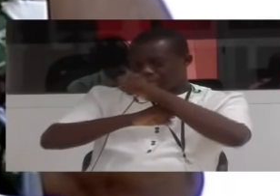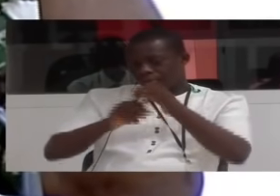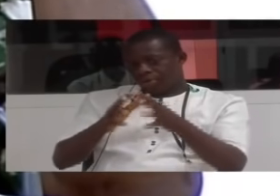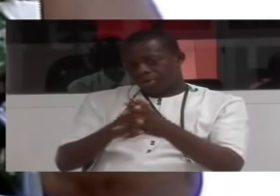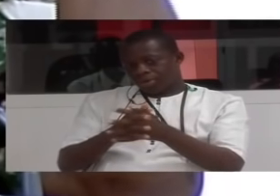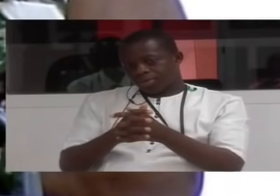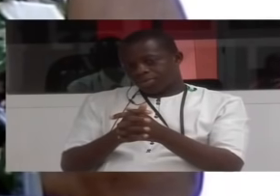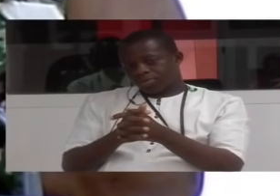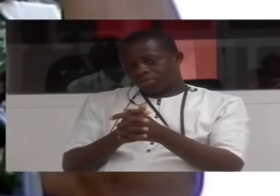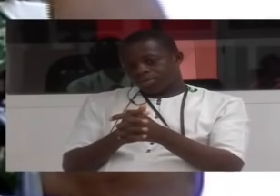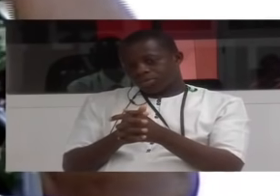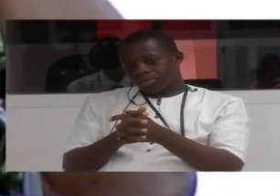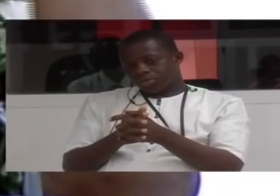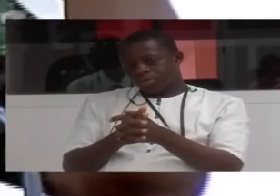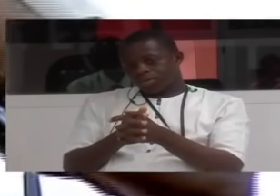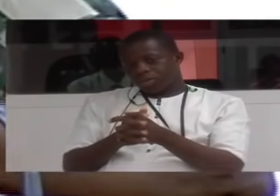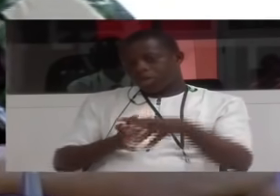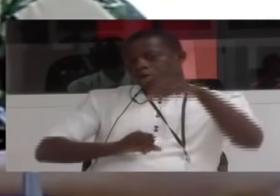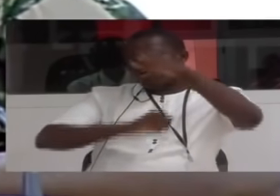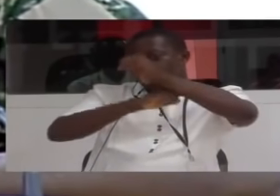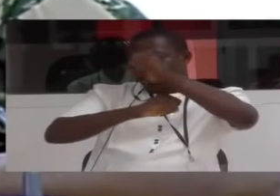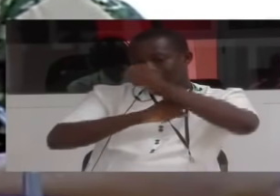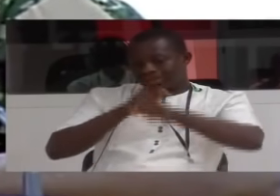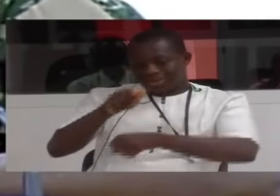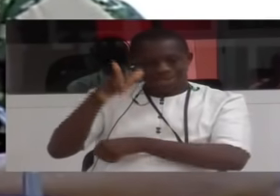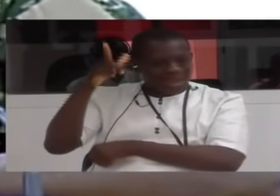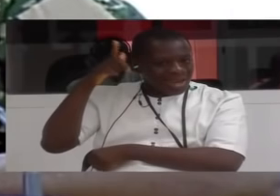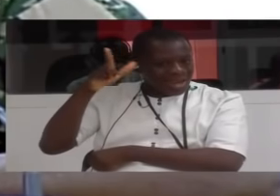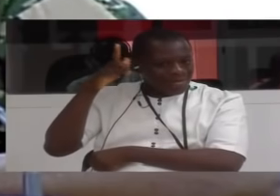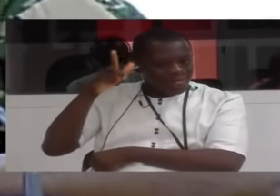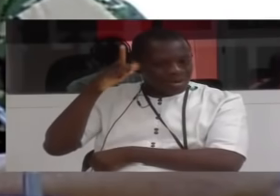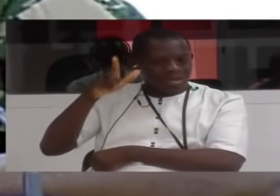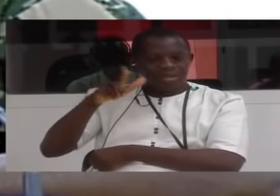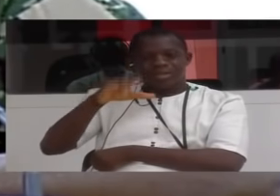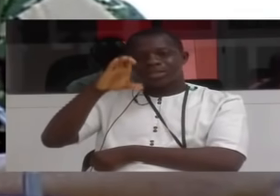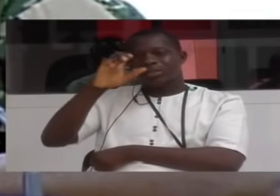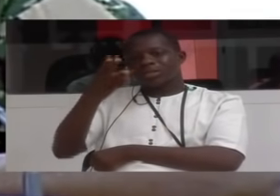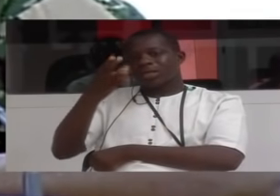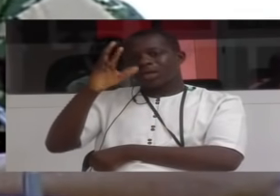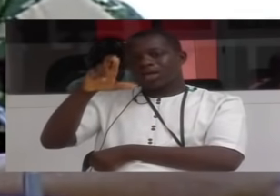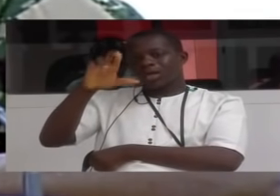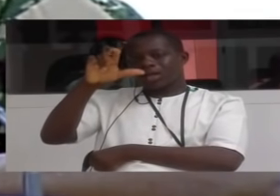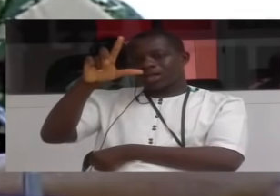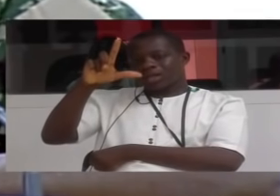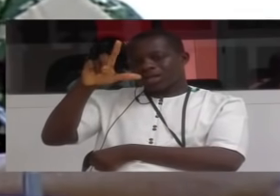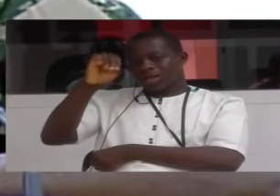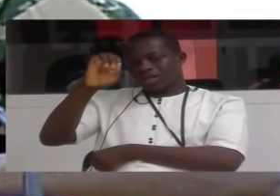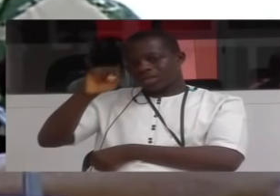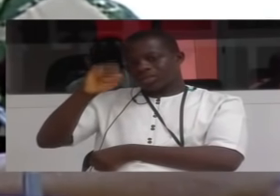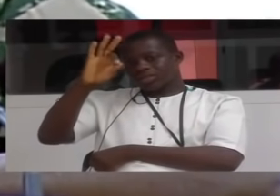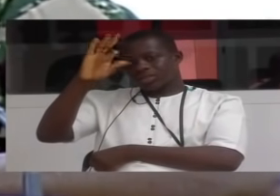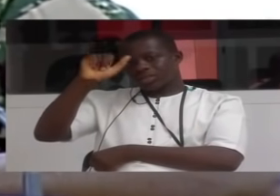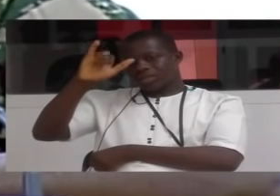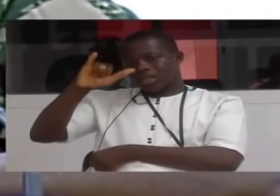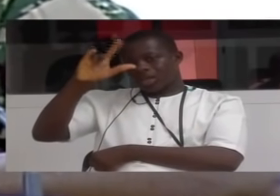this Liberian fighter Charles Tello. The individuals that we met in Bonto. Ñu doon xéxal Charles Tello, Gambian